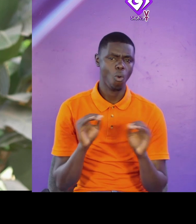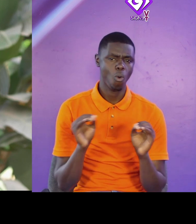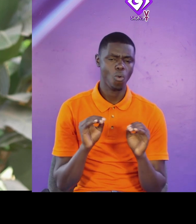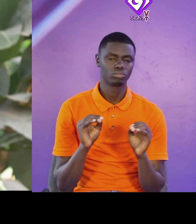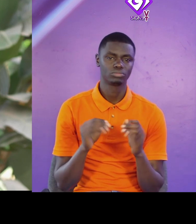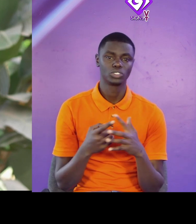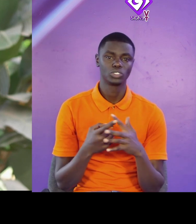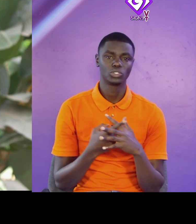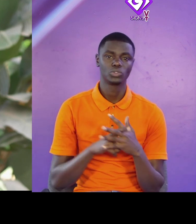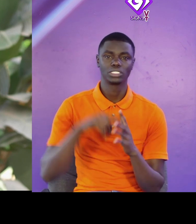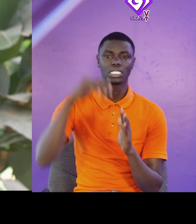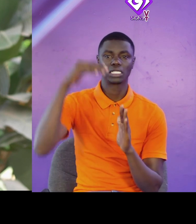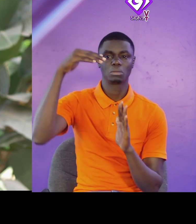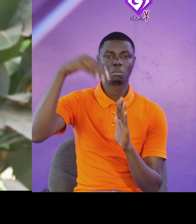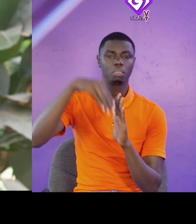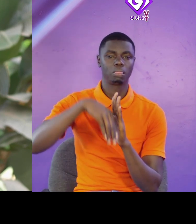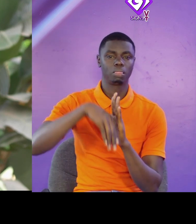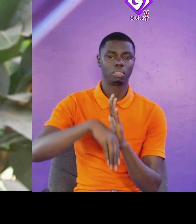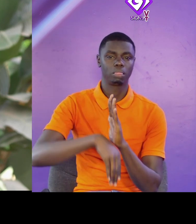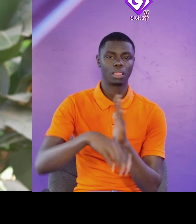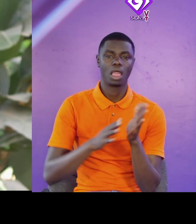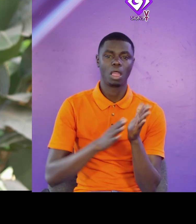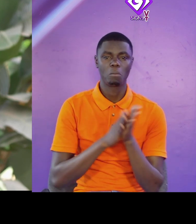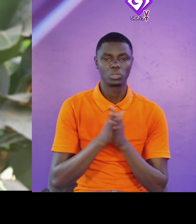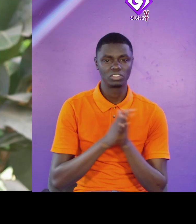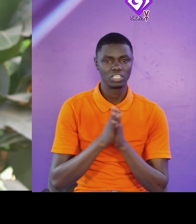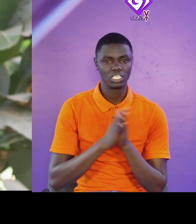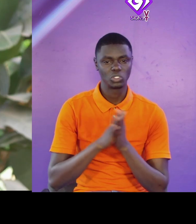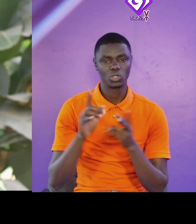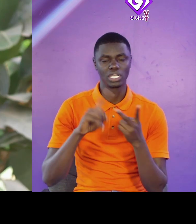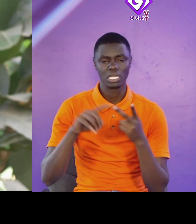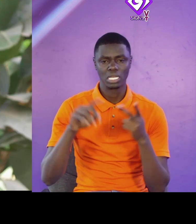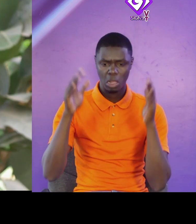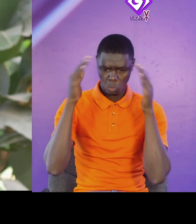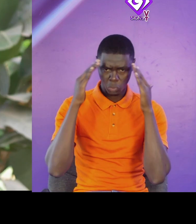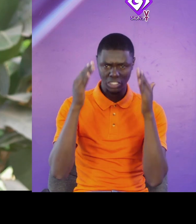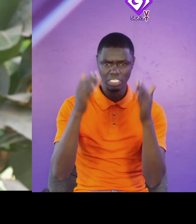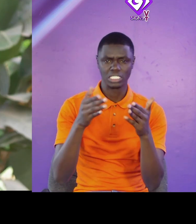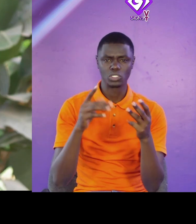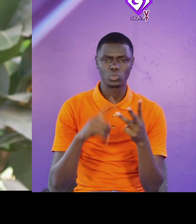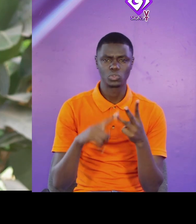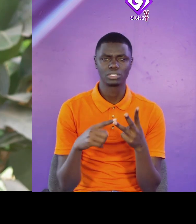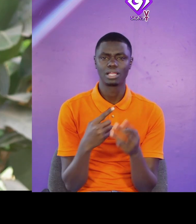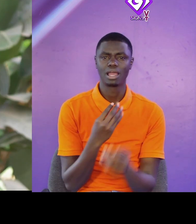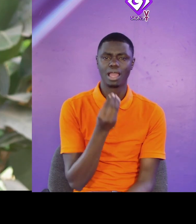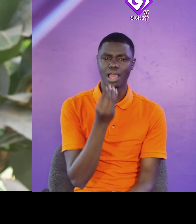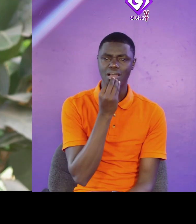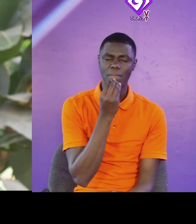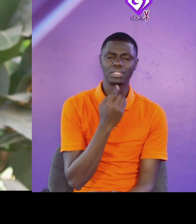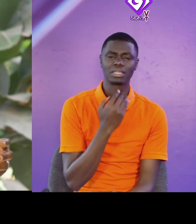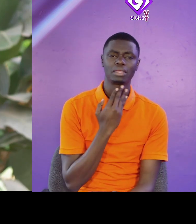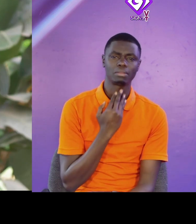decline in terms of your motivation, concentration levels, appetite.